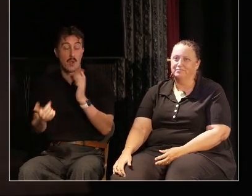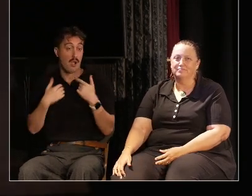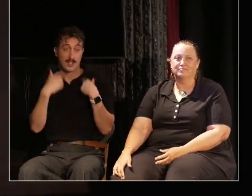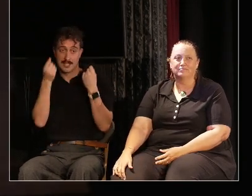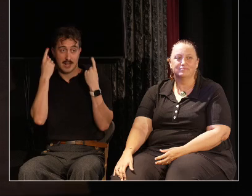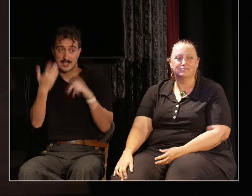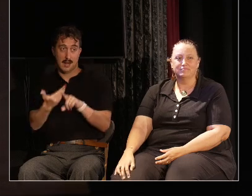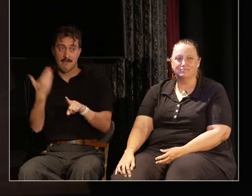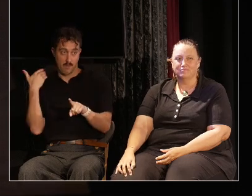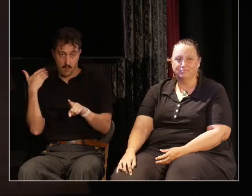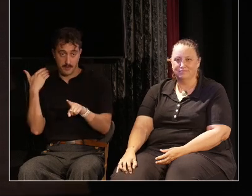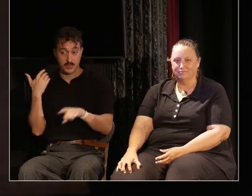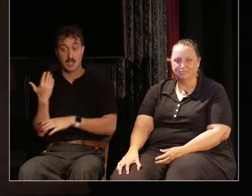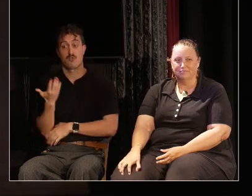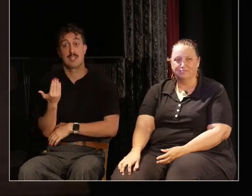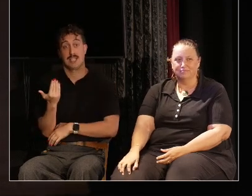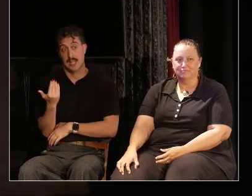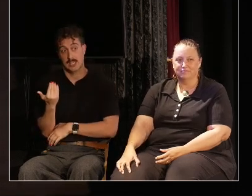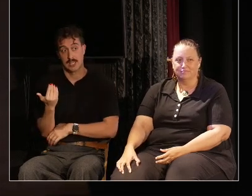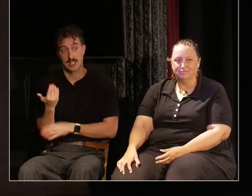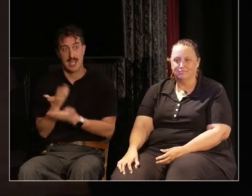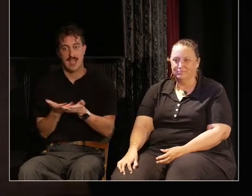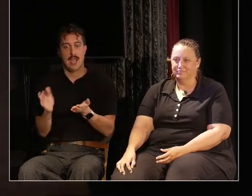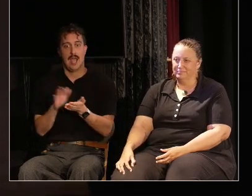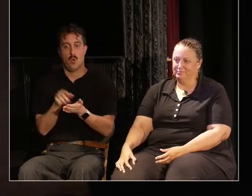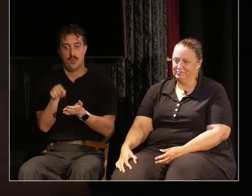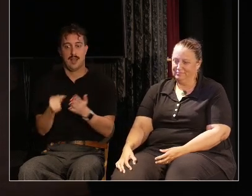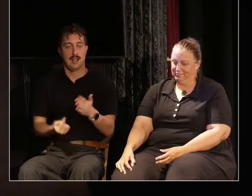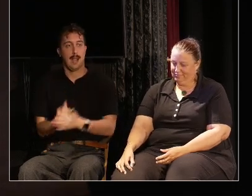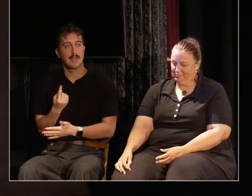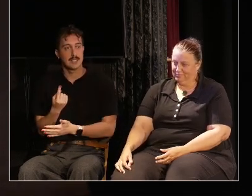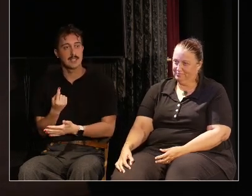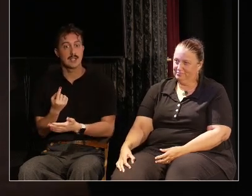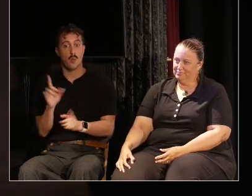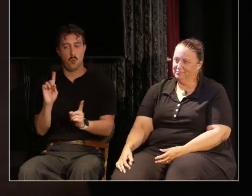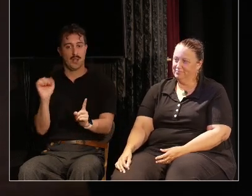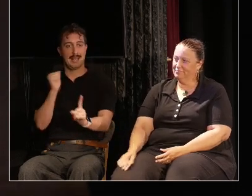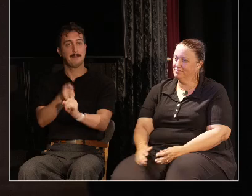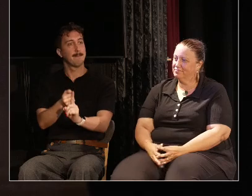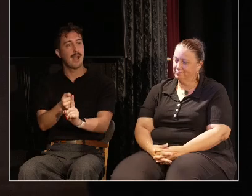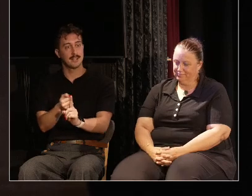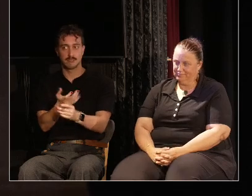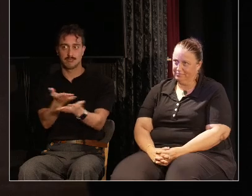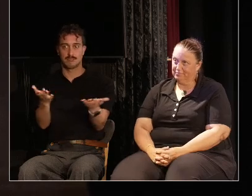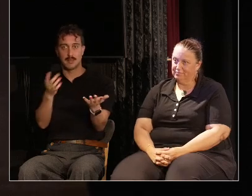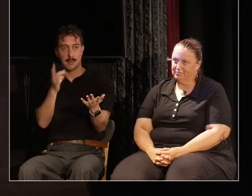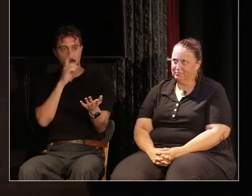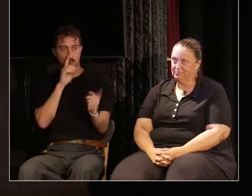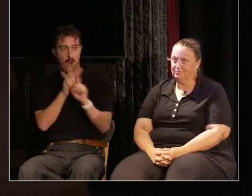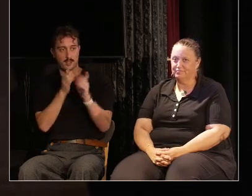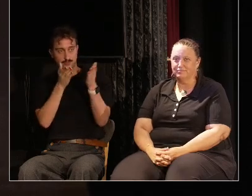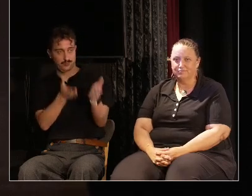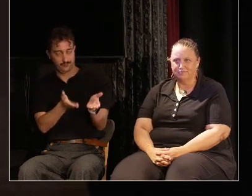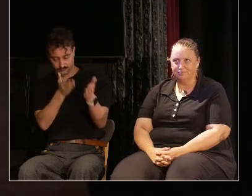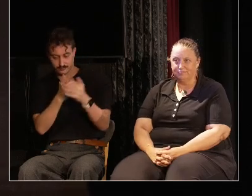before, pretty recently how this happened and how the impact that this has had on people such as yourself. And